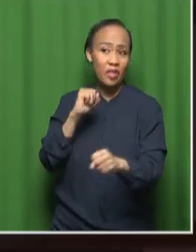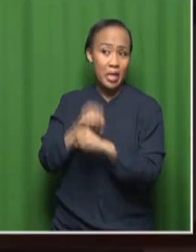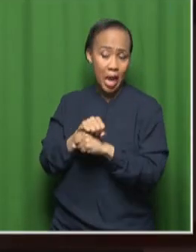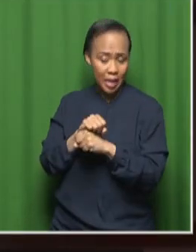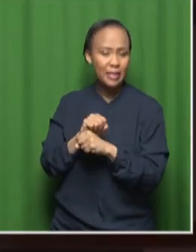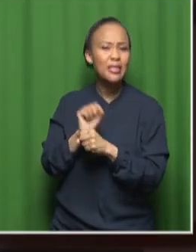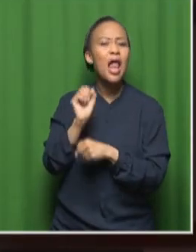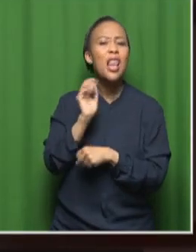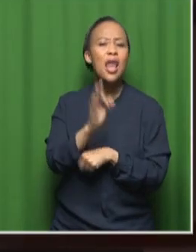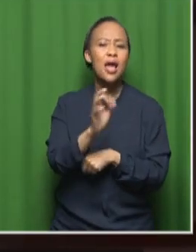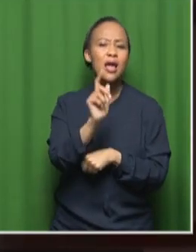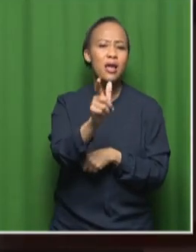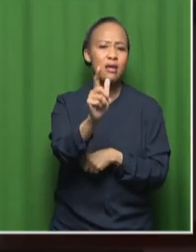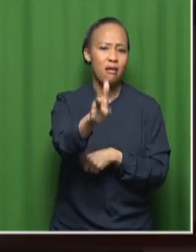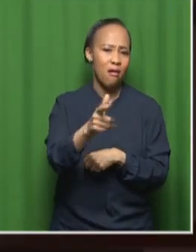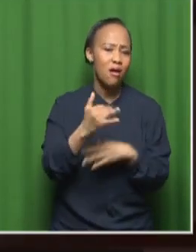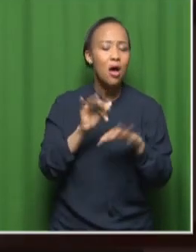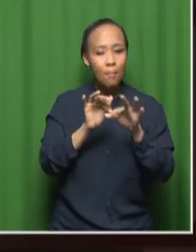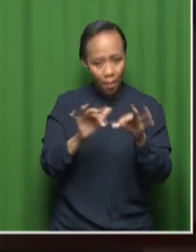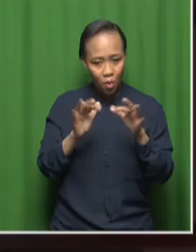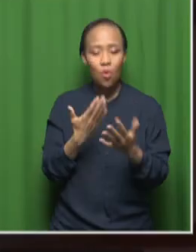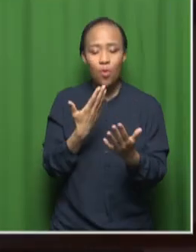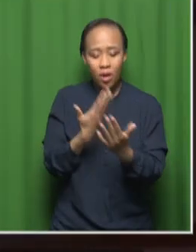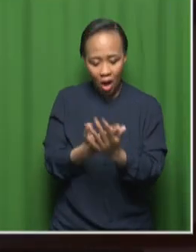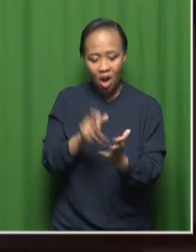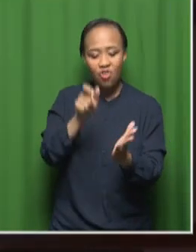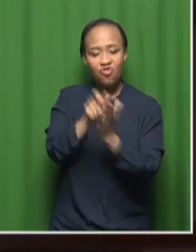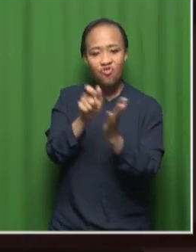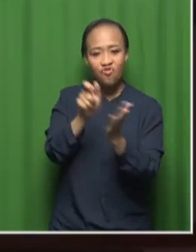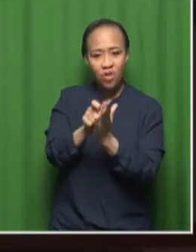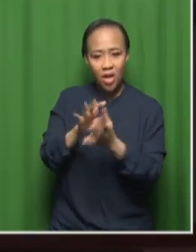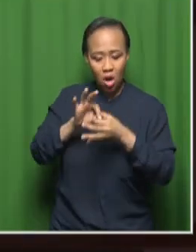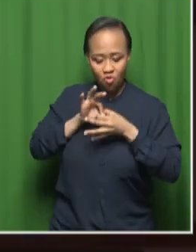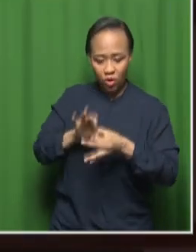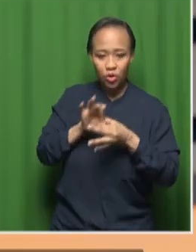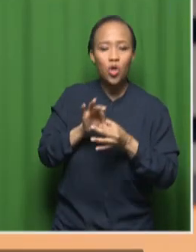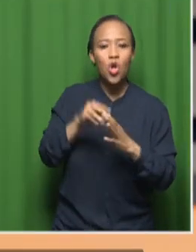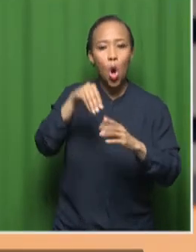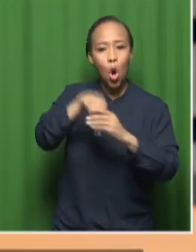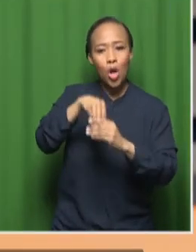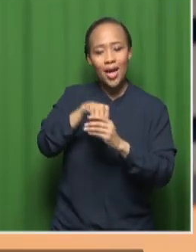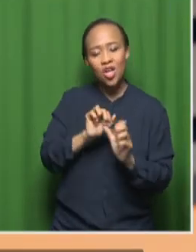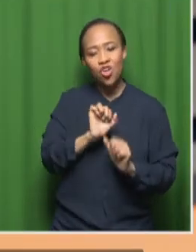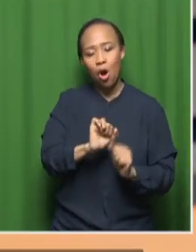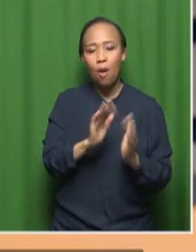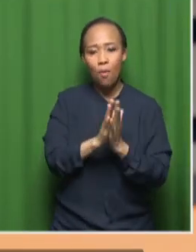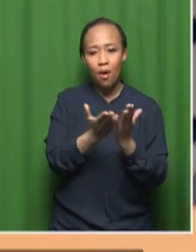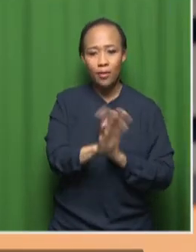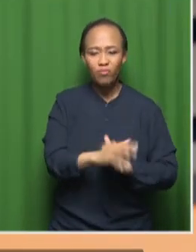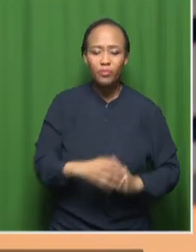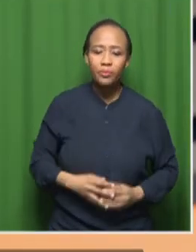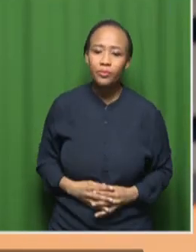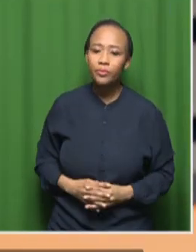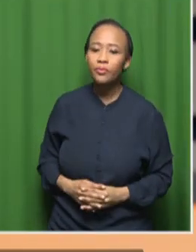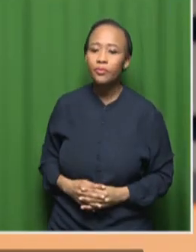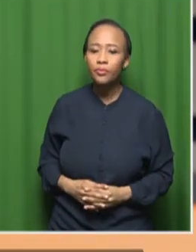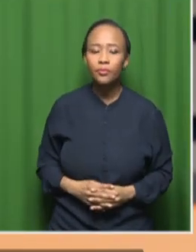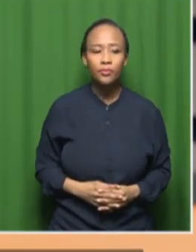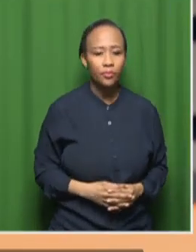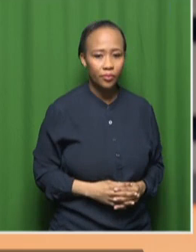people will still be able to read it and resonate with the content that is included here. Yeah. So. And how did you address